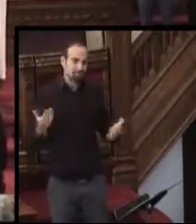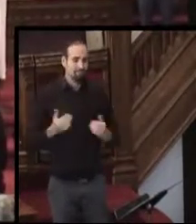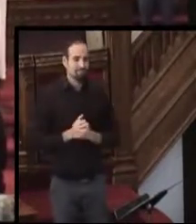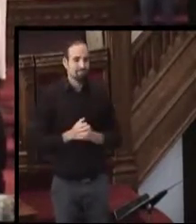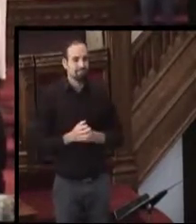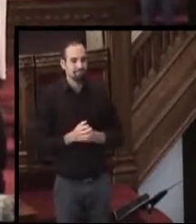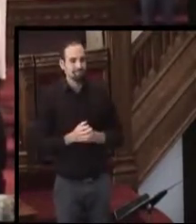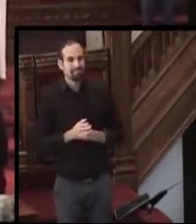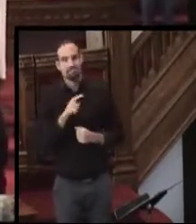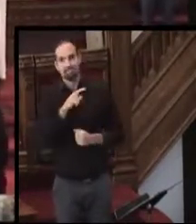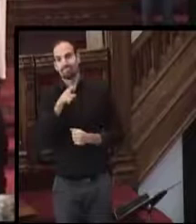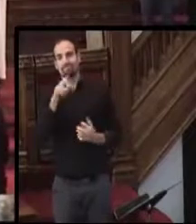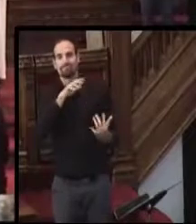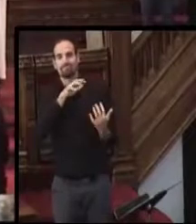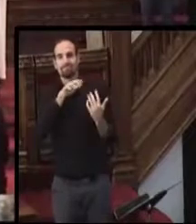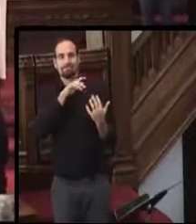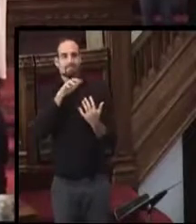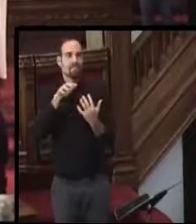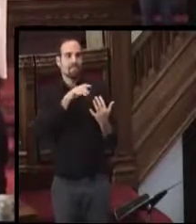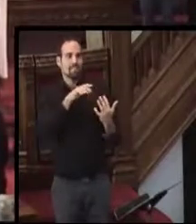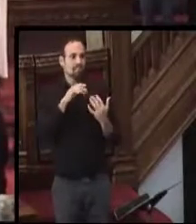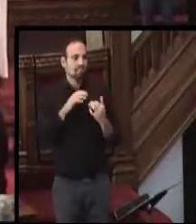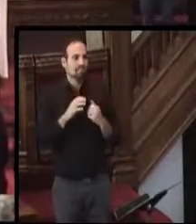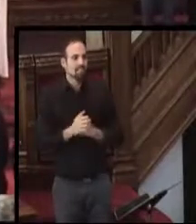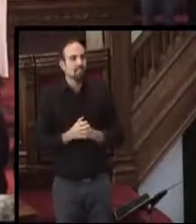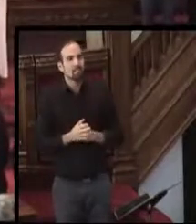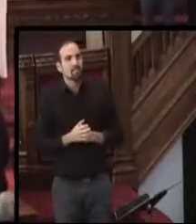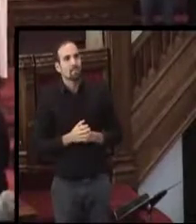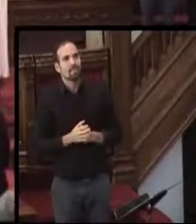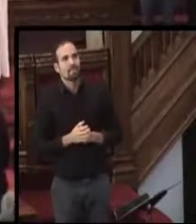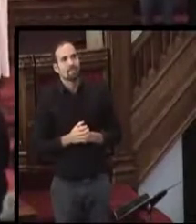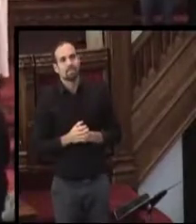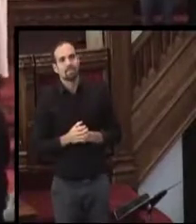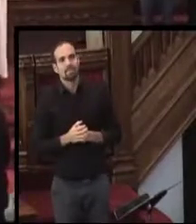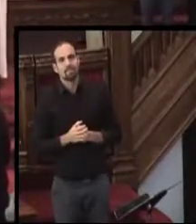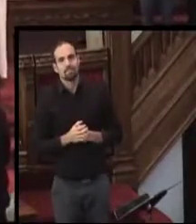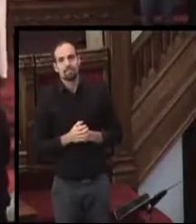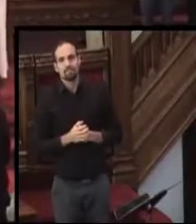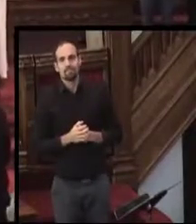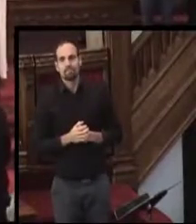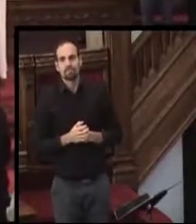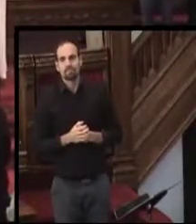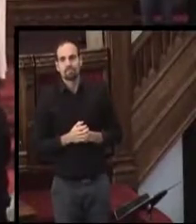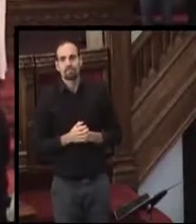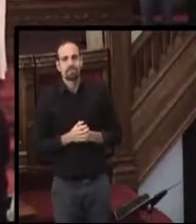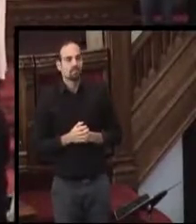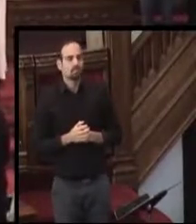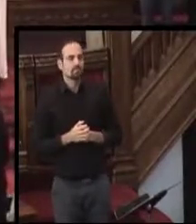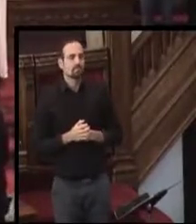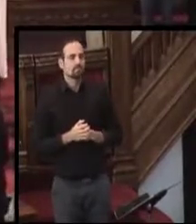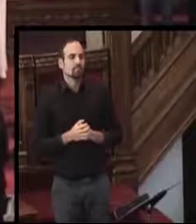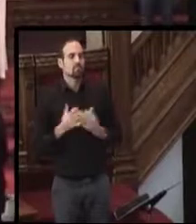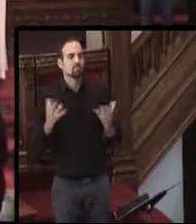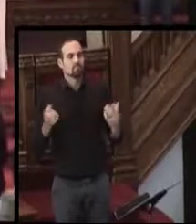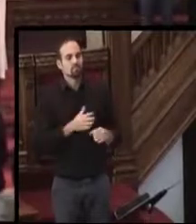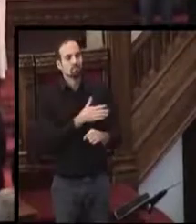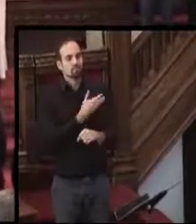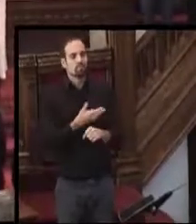know. Let's join together and sing our closing song.